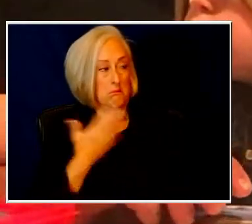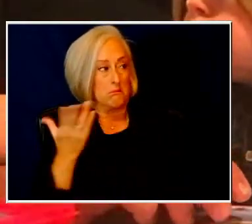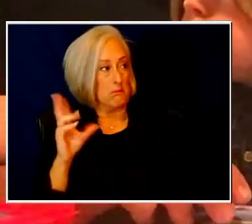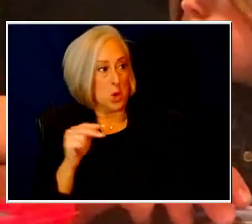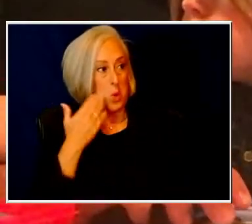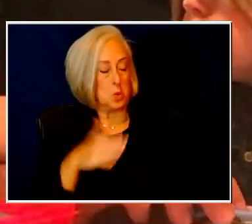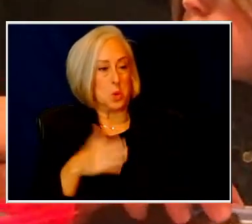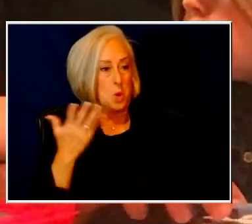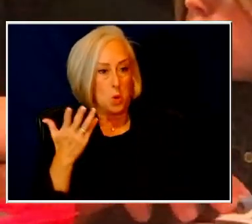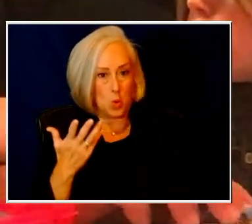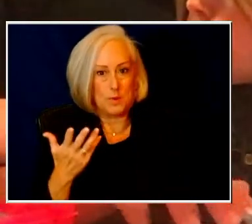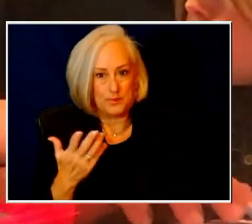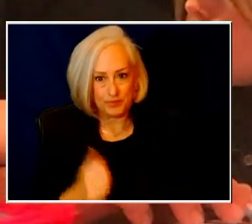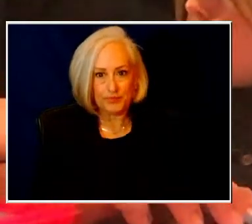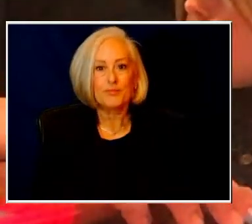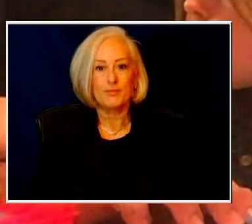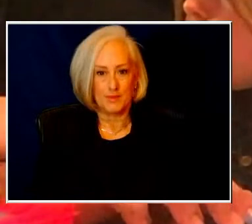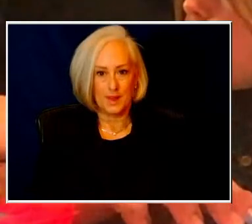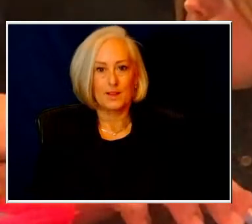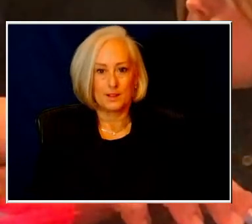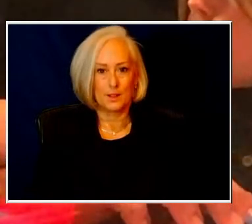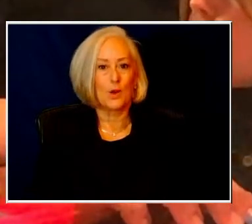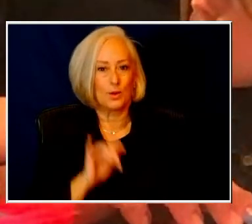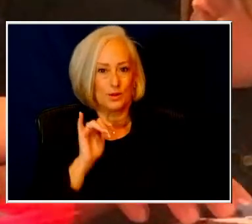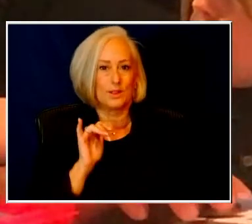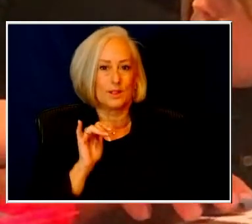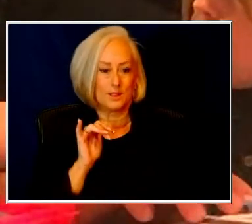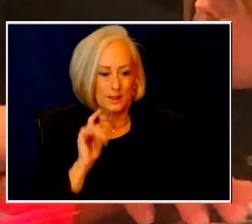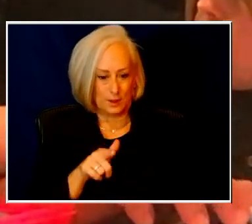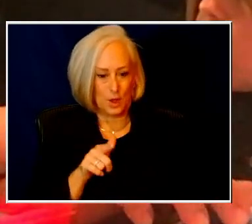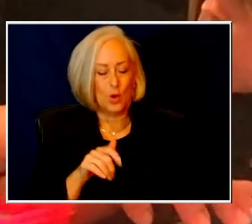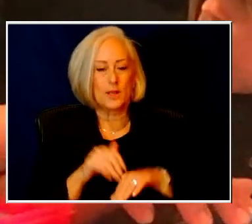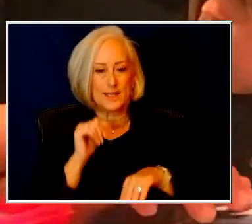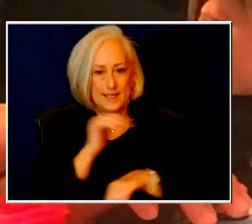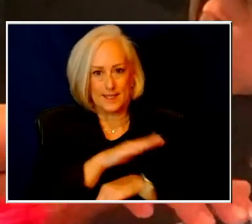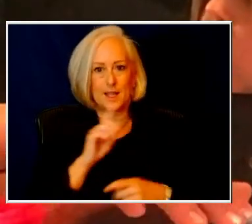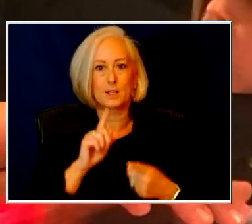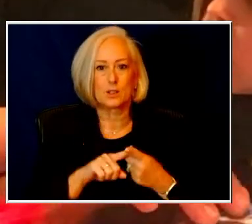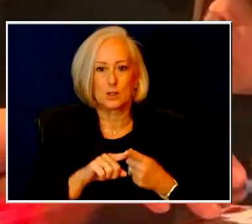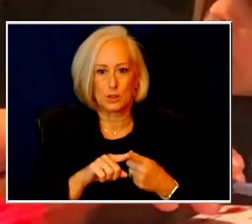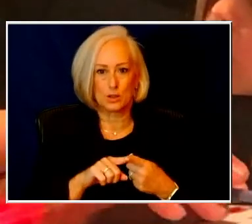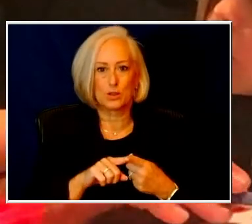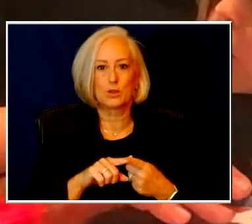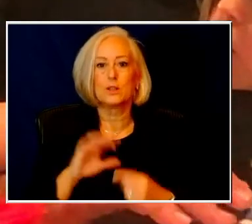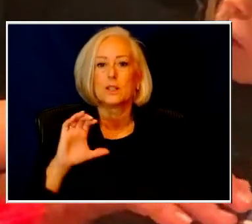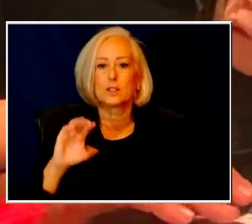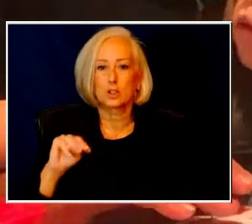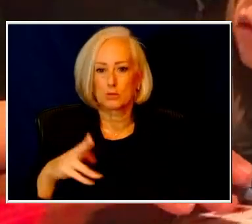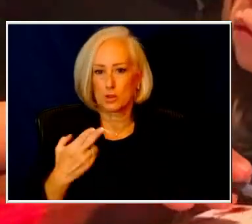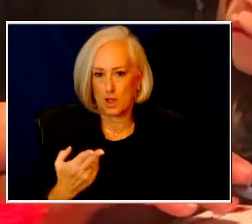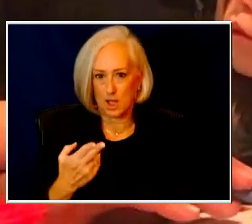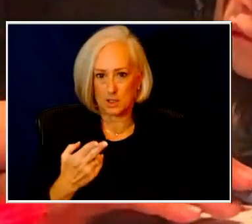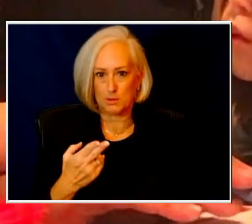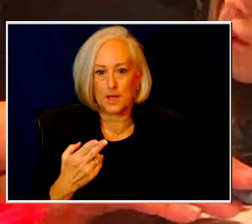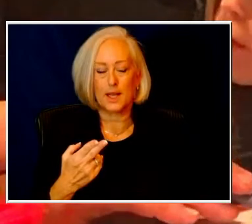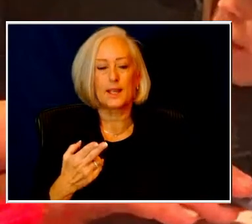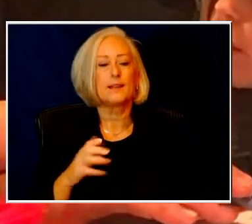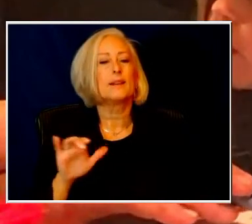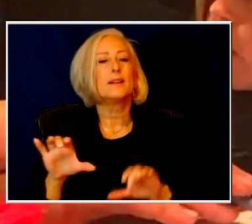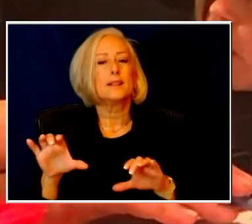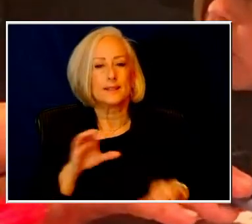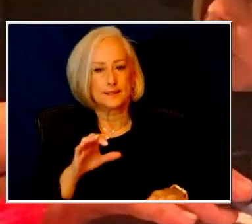no. Wow. So, he got us to Mercy in Manhattan for a echocardiogram,